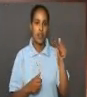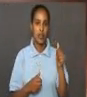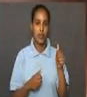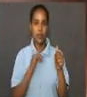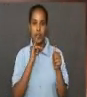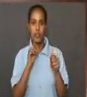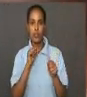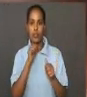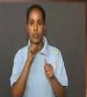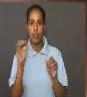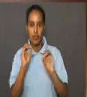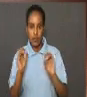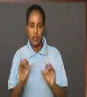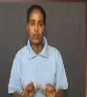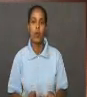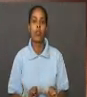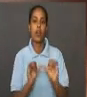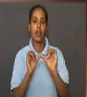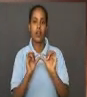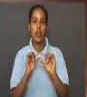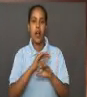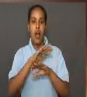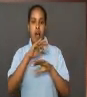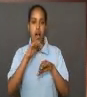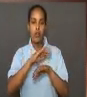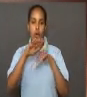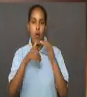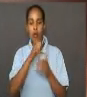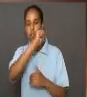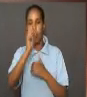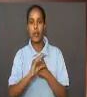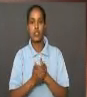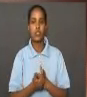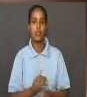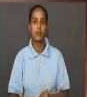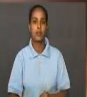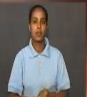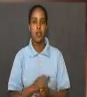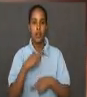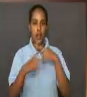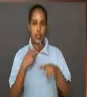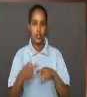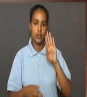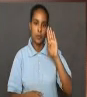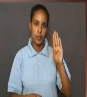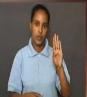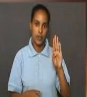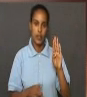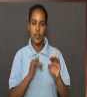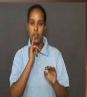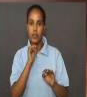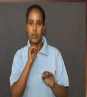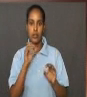Reaction A is non-spontaneous at all temperatures. Reaction